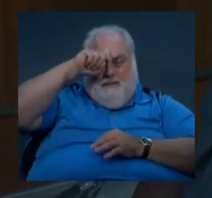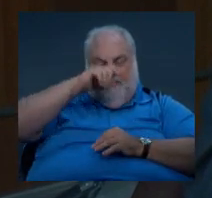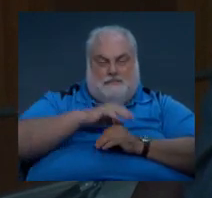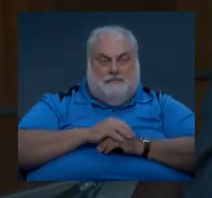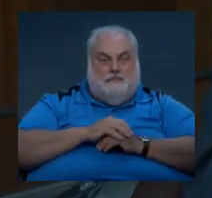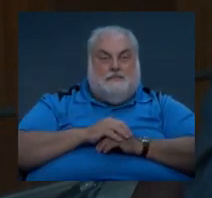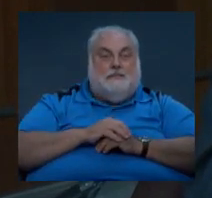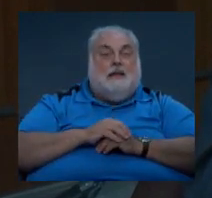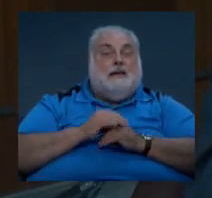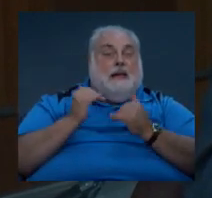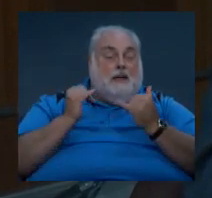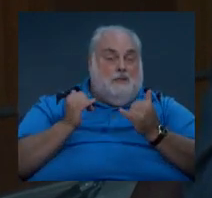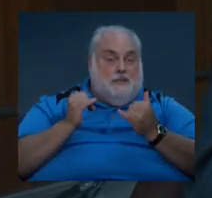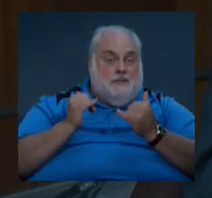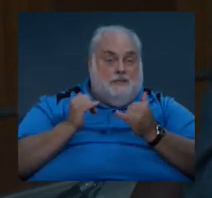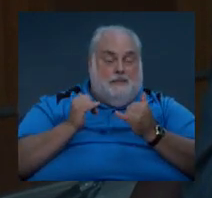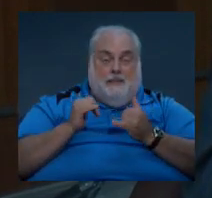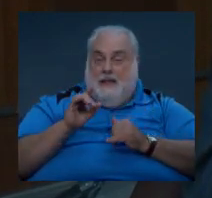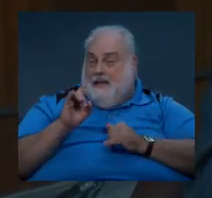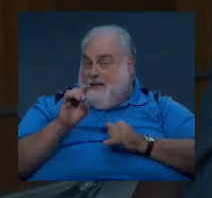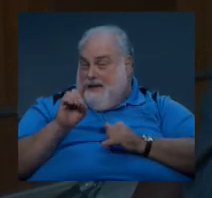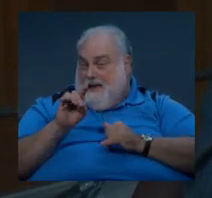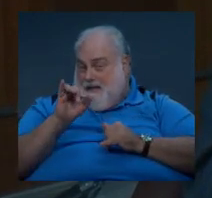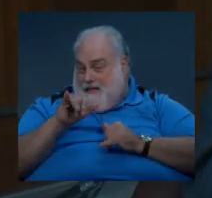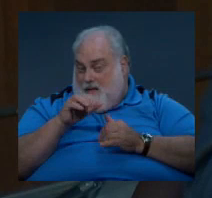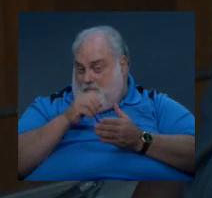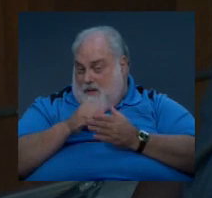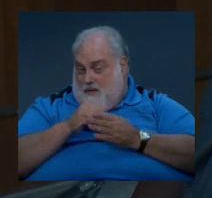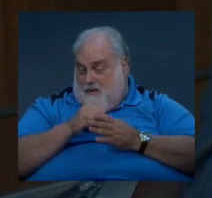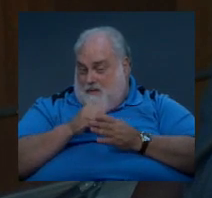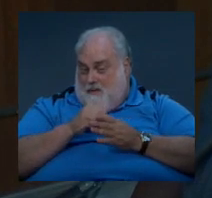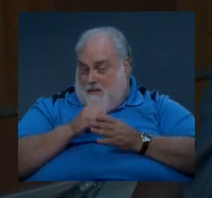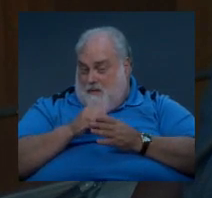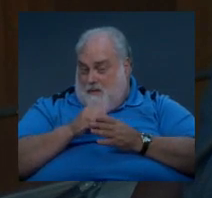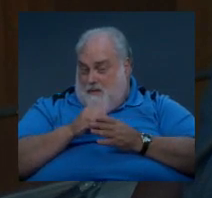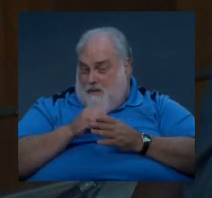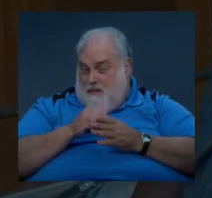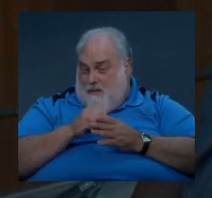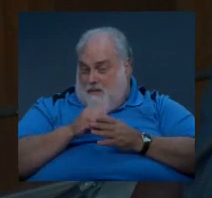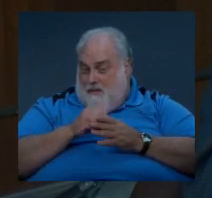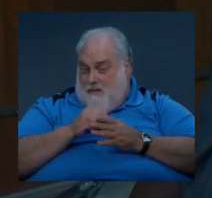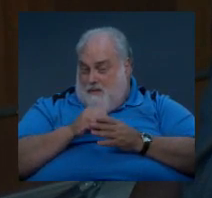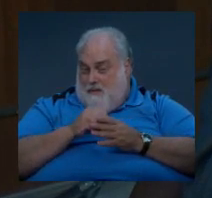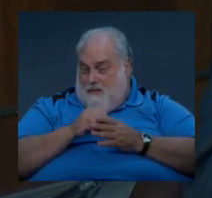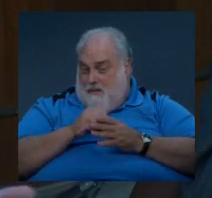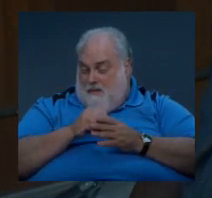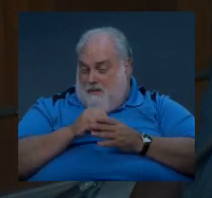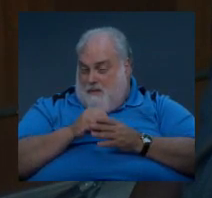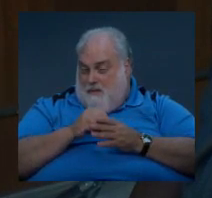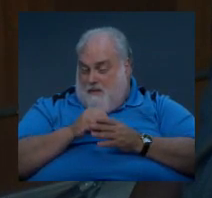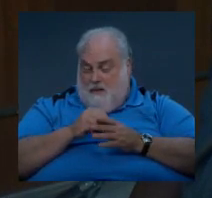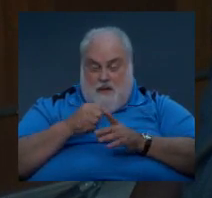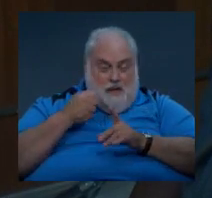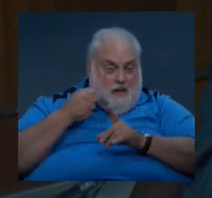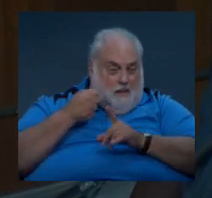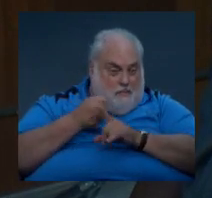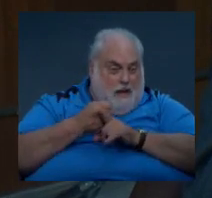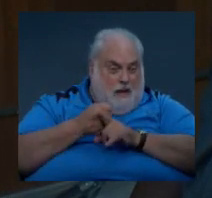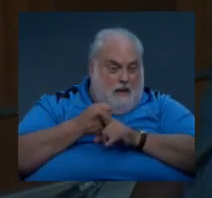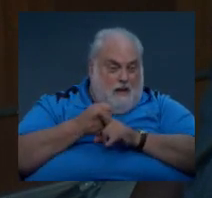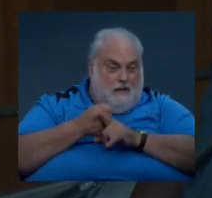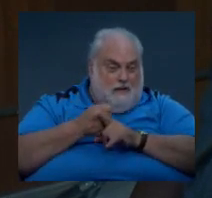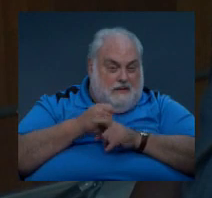folks. Did it have any impact on the programming, the slots taken